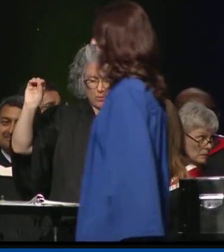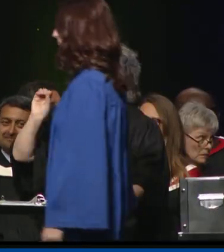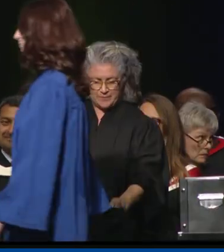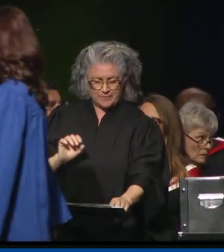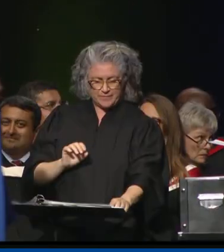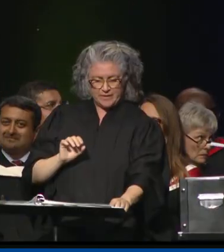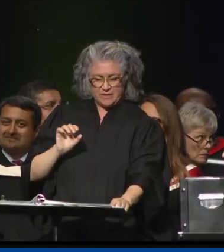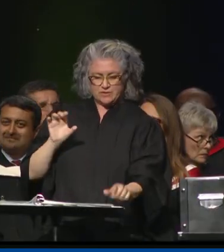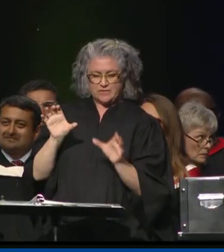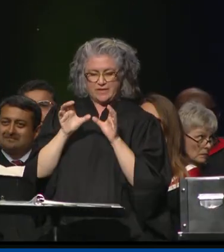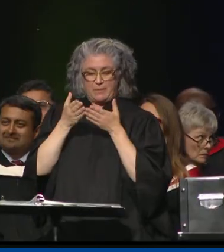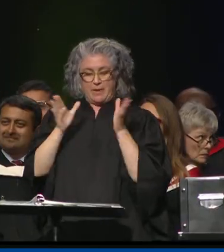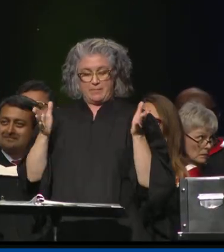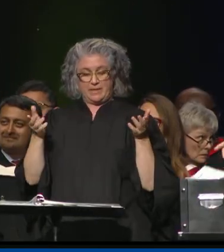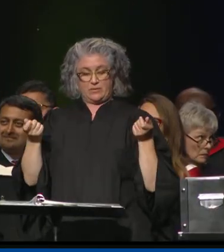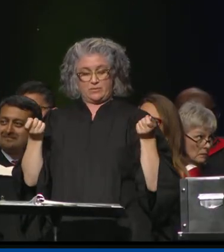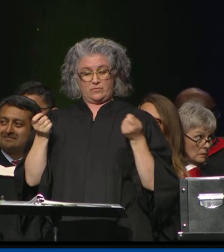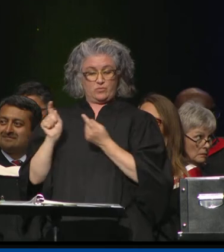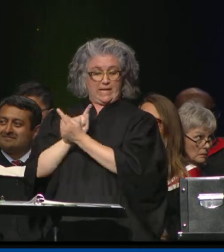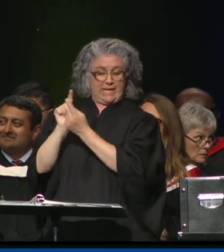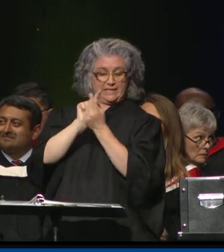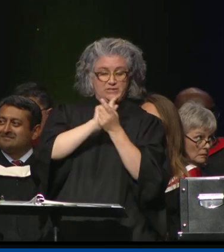Relations, Elizabeth Brown.